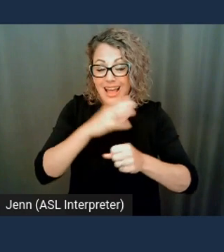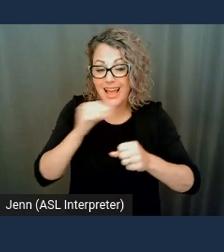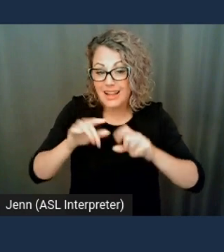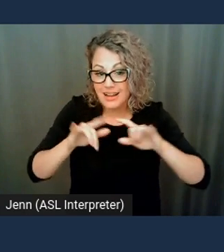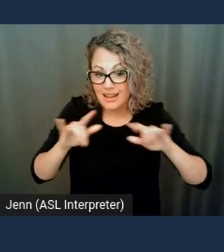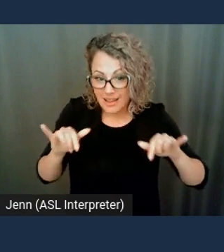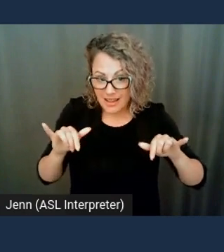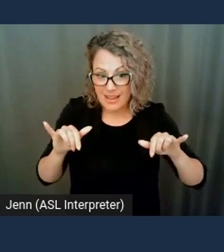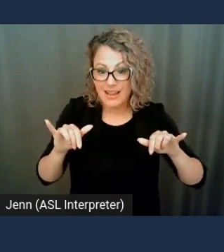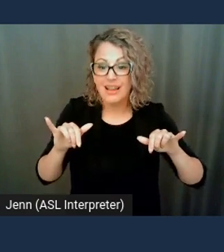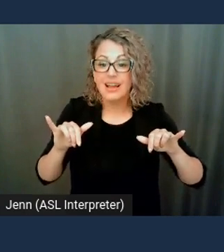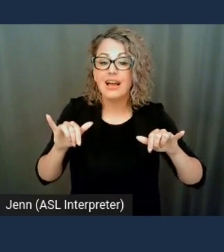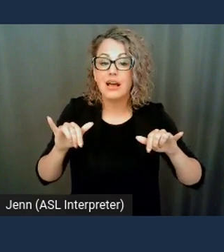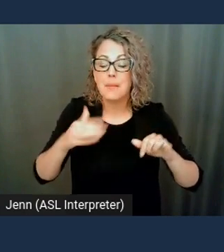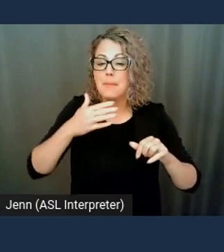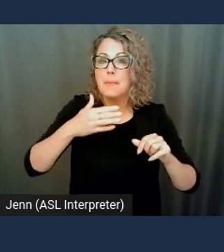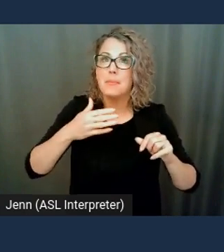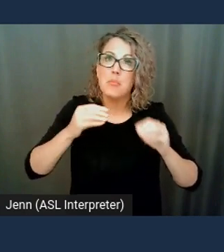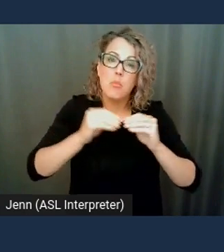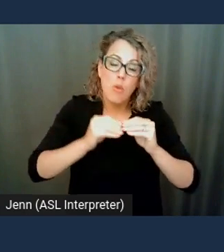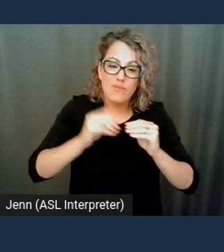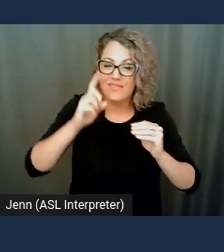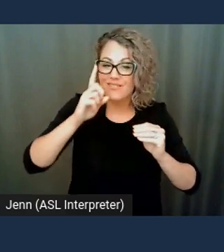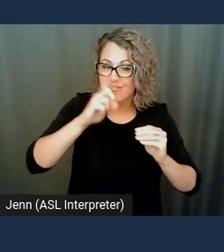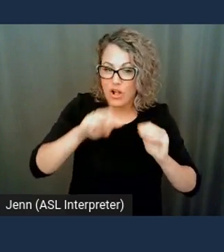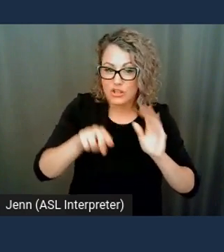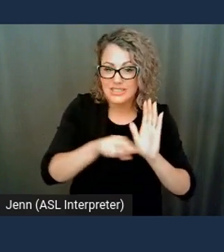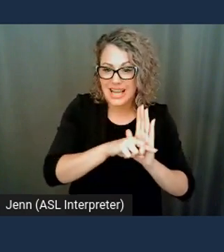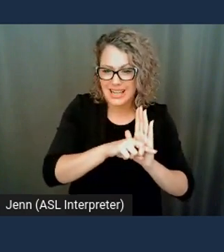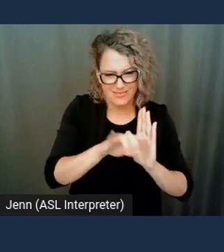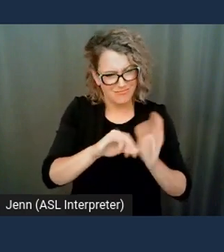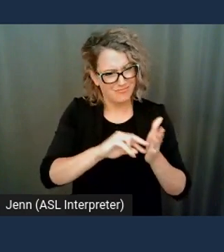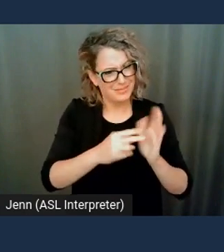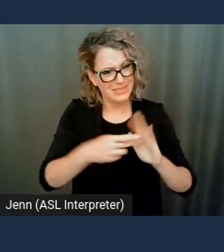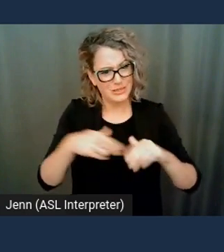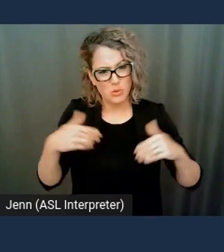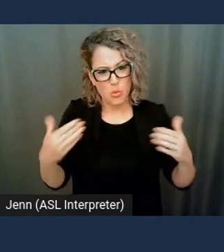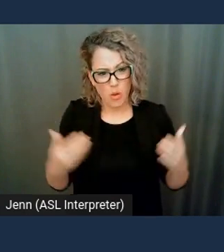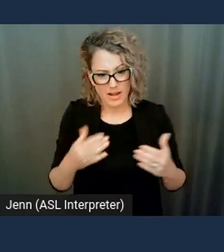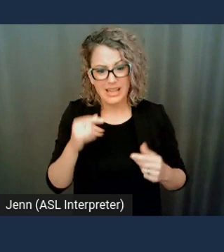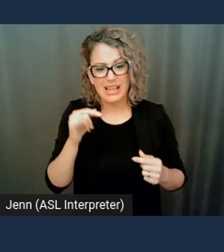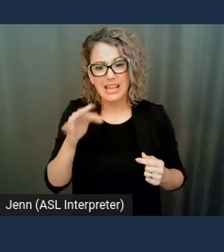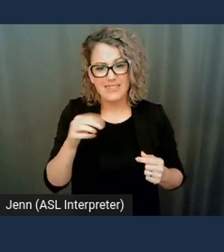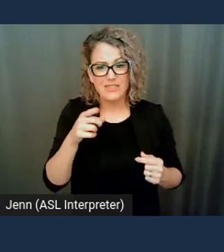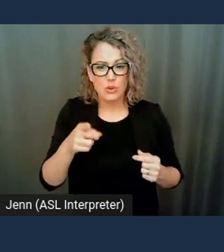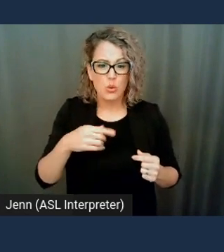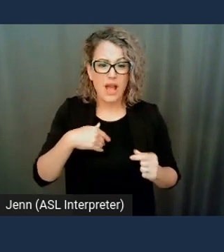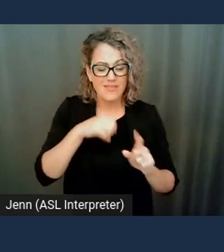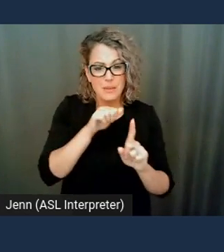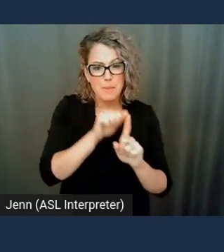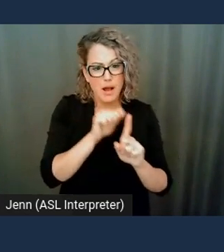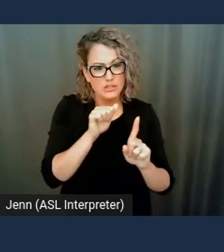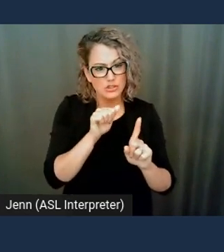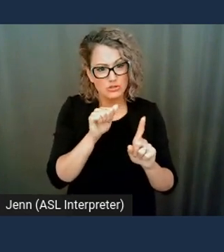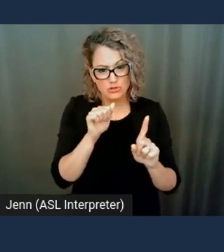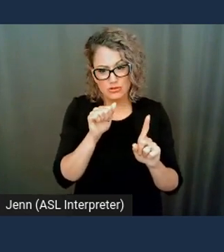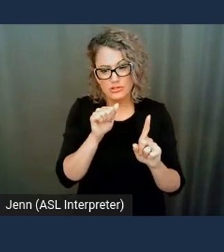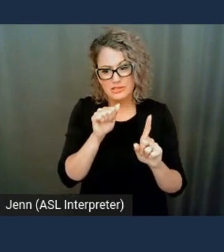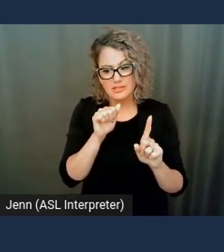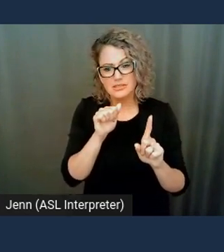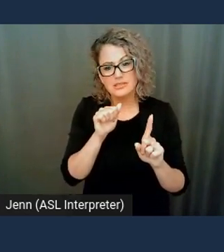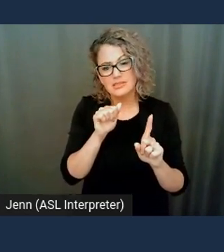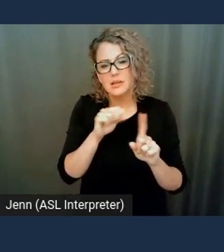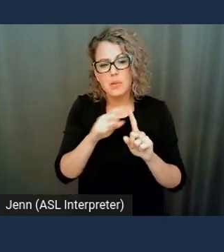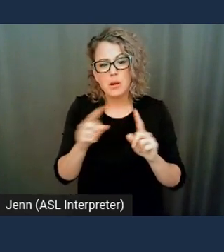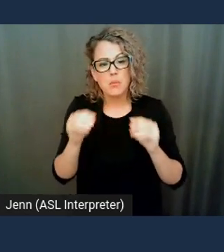higher false negatives. This means that fewer imposters will be flagged as genuine callers, but more